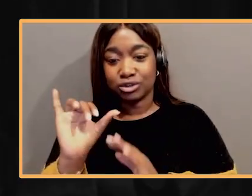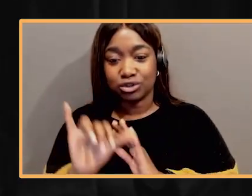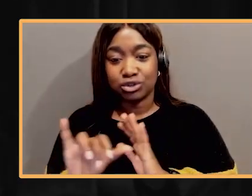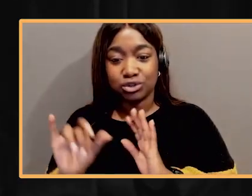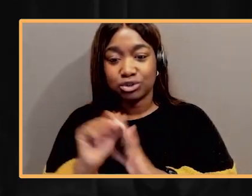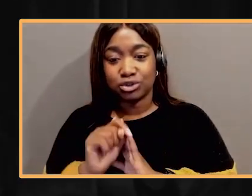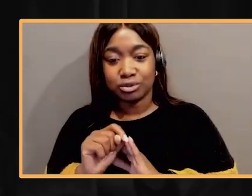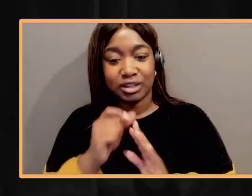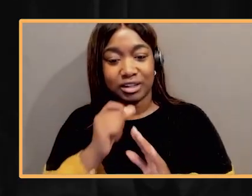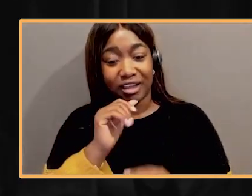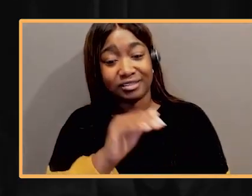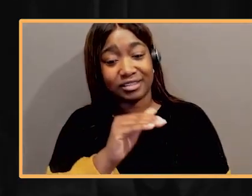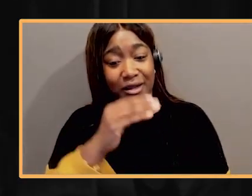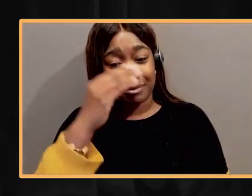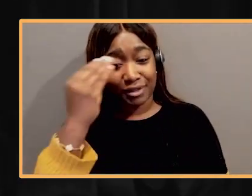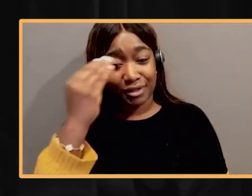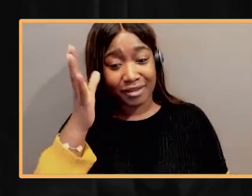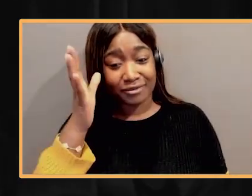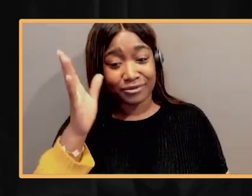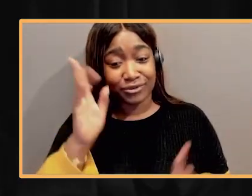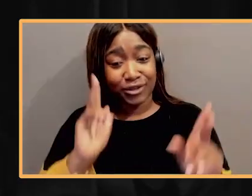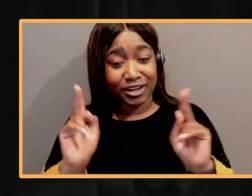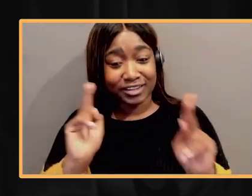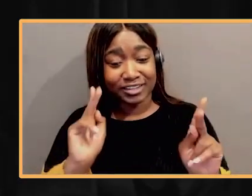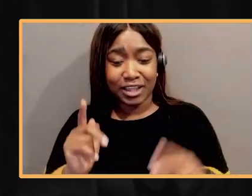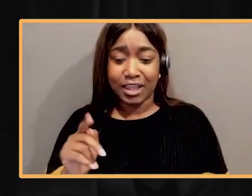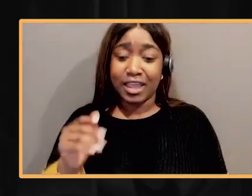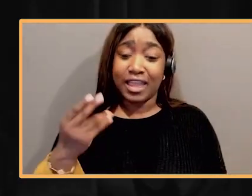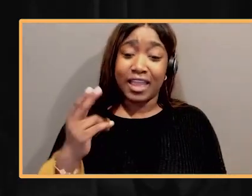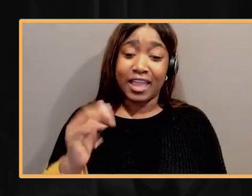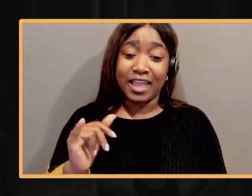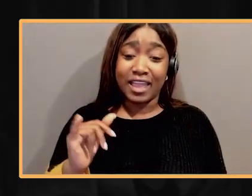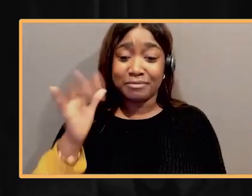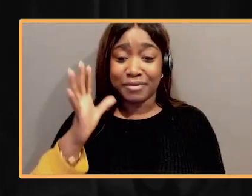how do I, like that's not their job. And